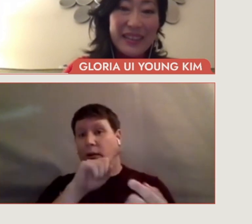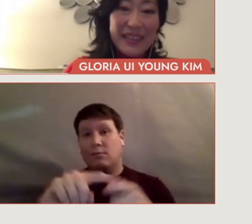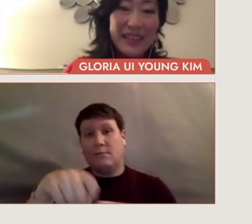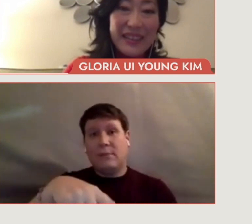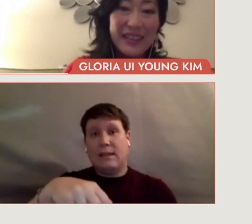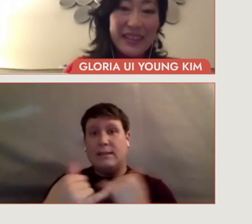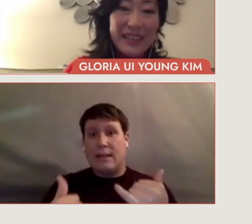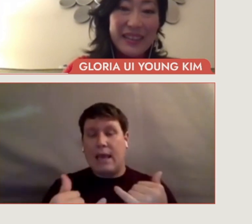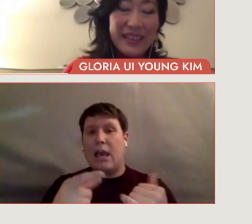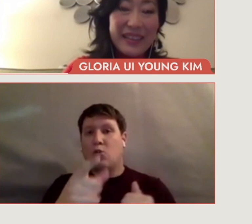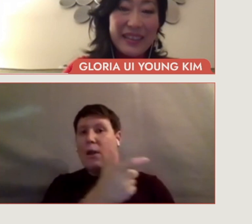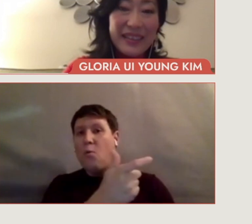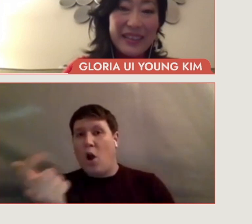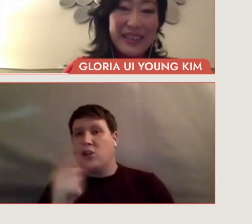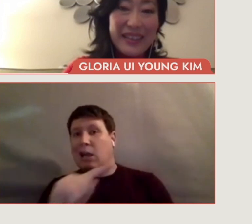until Monday,